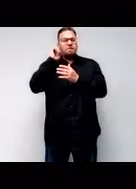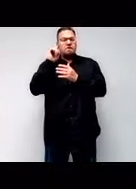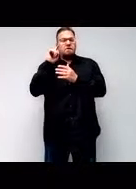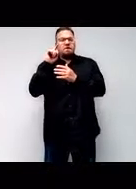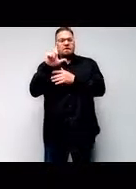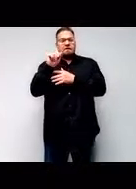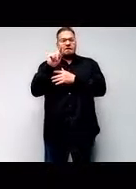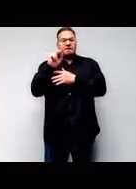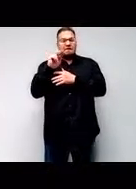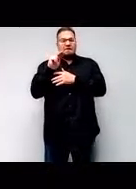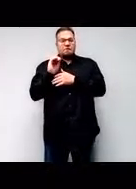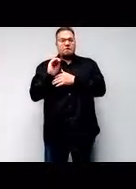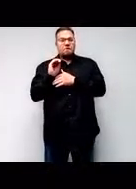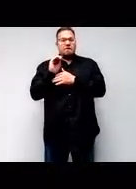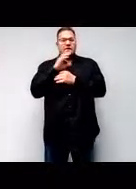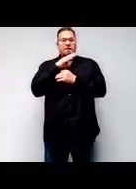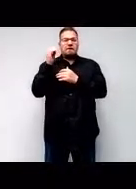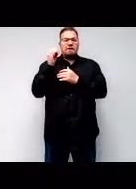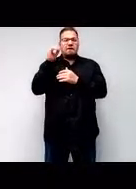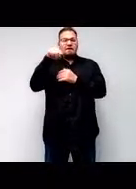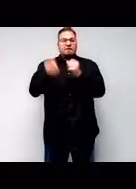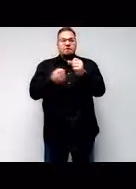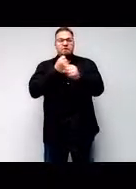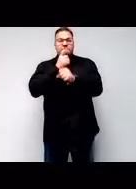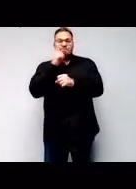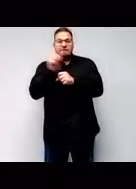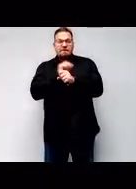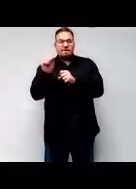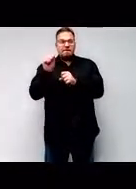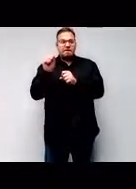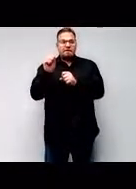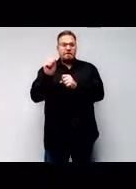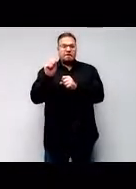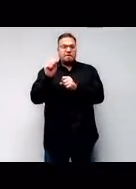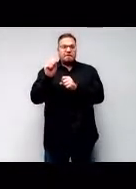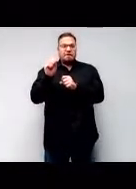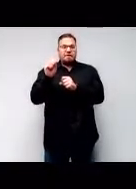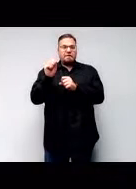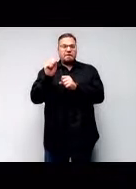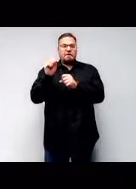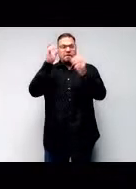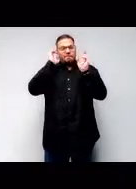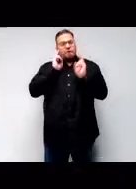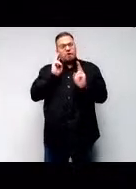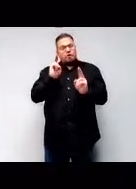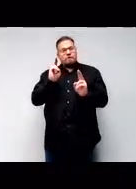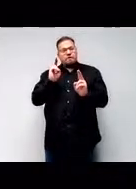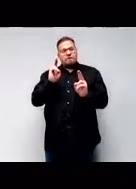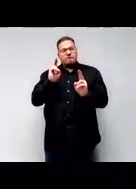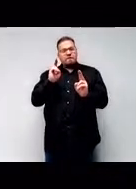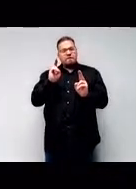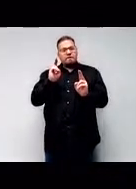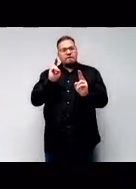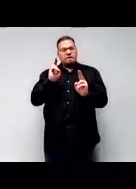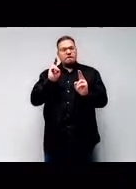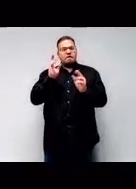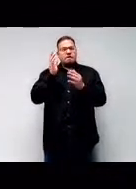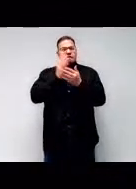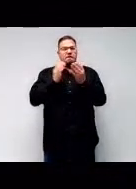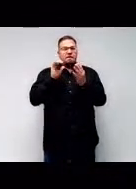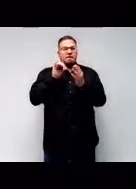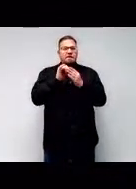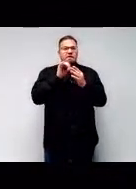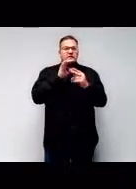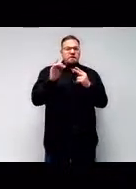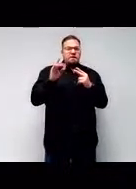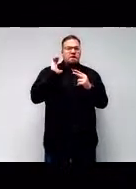School. And this year, I actually very honored that some of my teachers chose me to be in our new